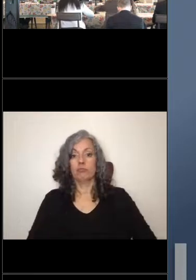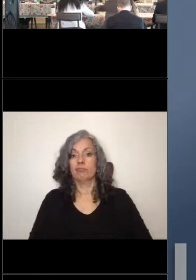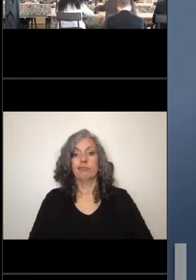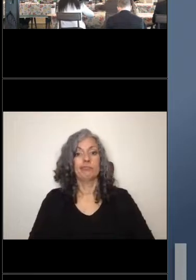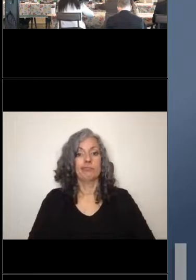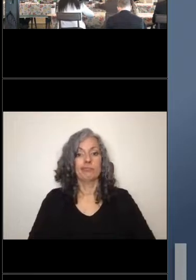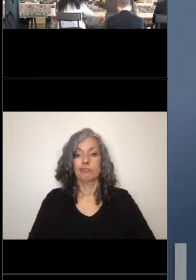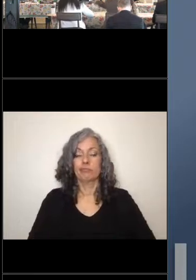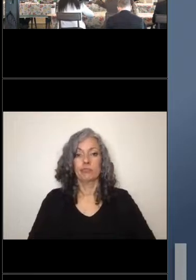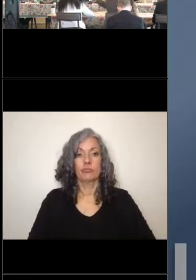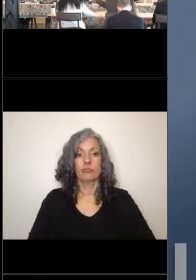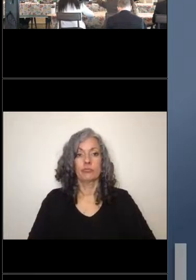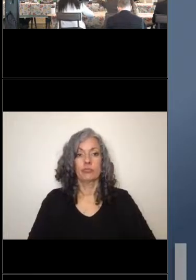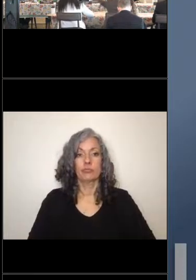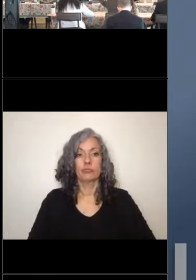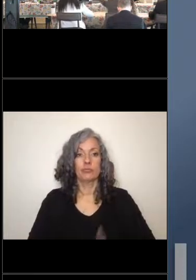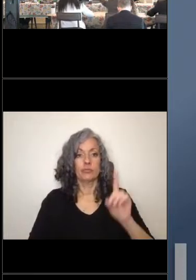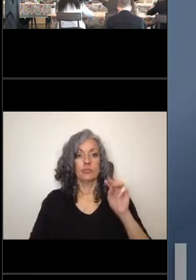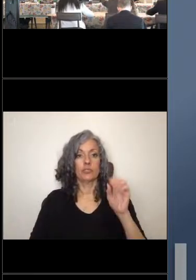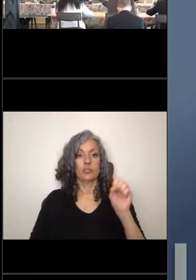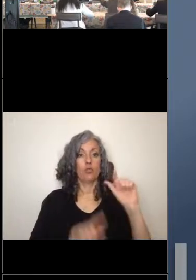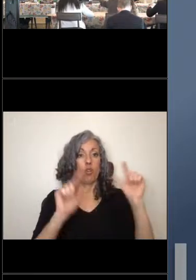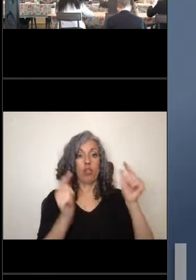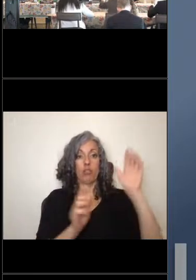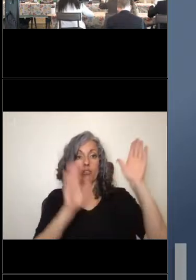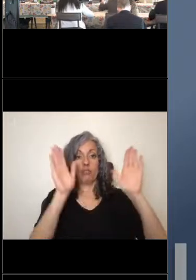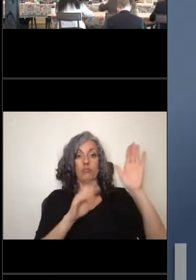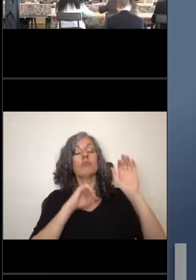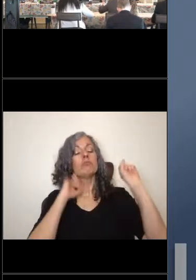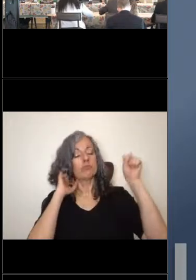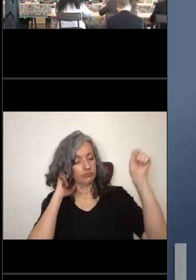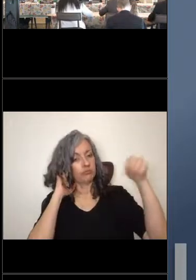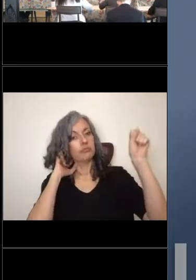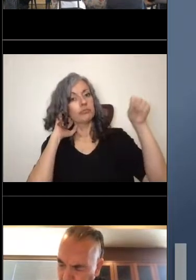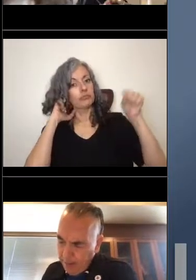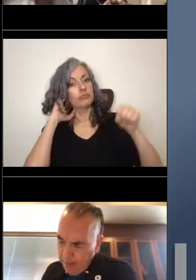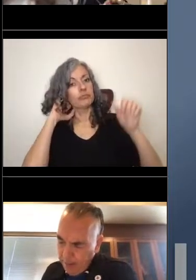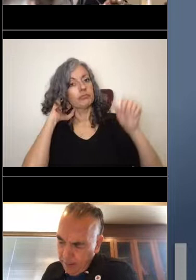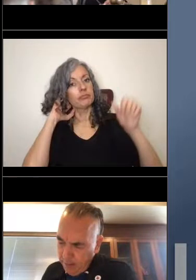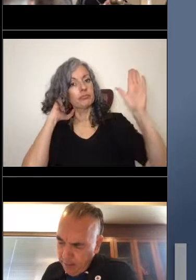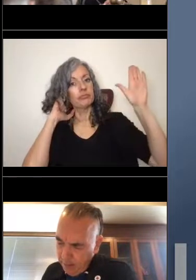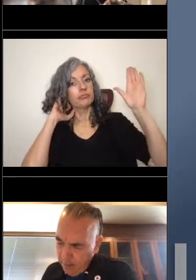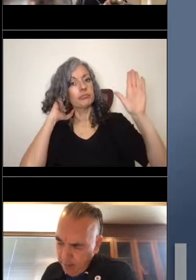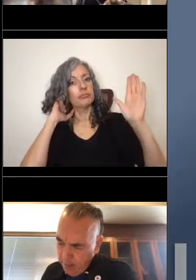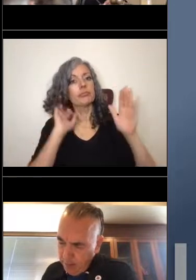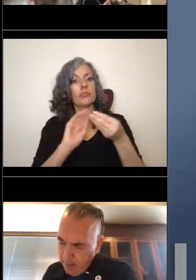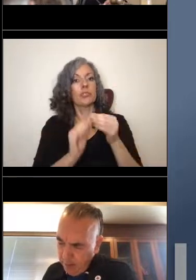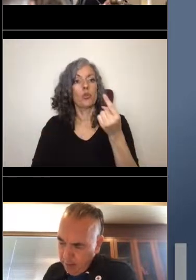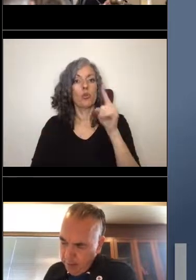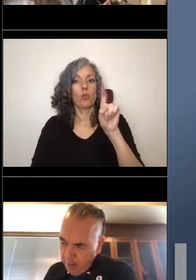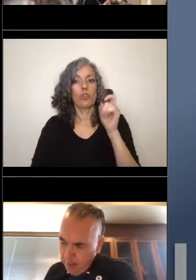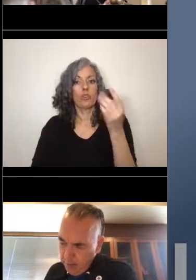Martinez. Davis, Martinez, all those in favor? Aye. Item 115, Kayla?